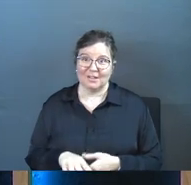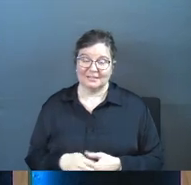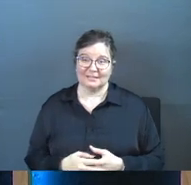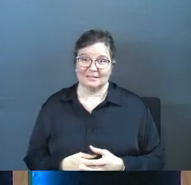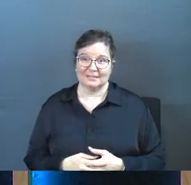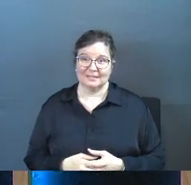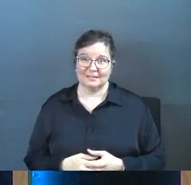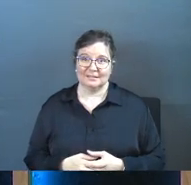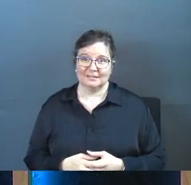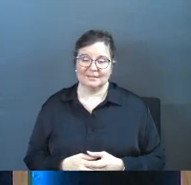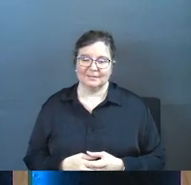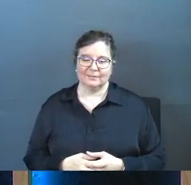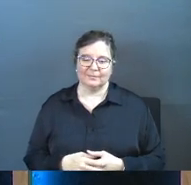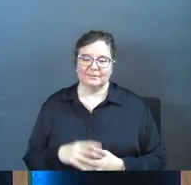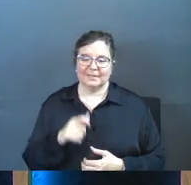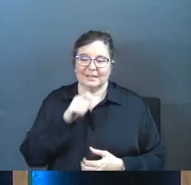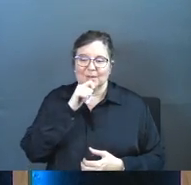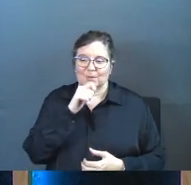lost.